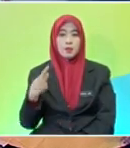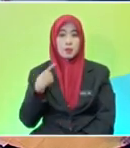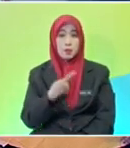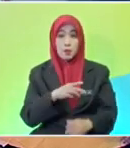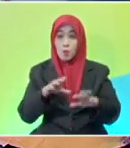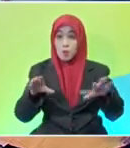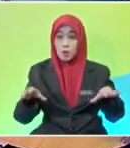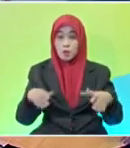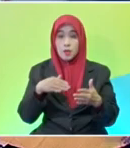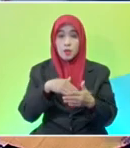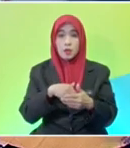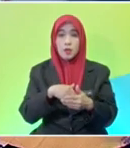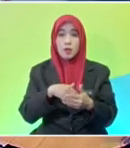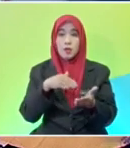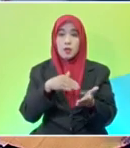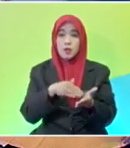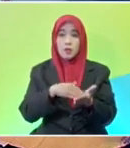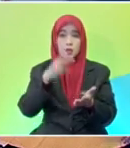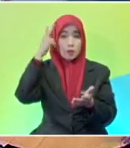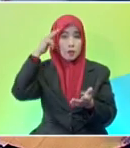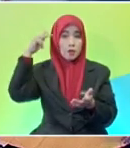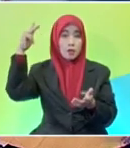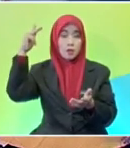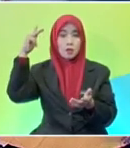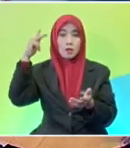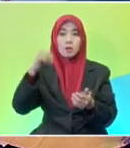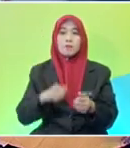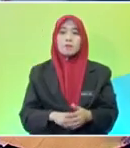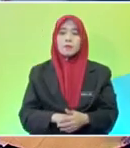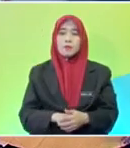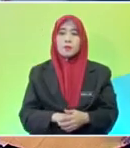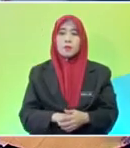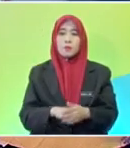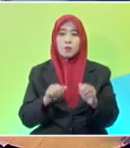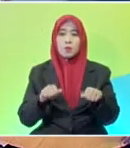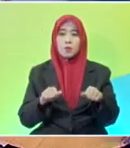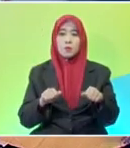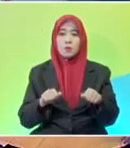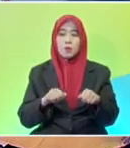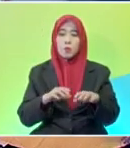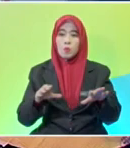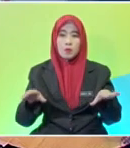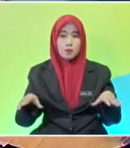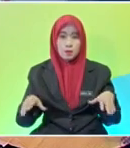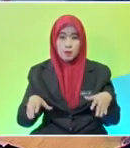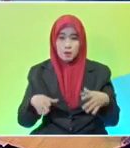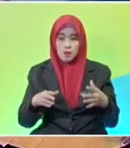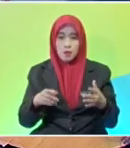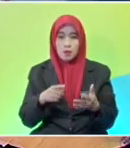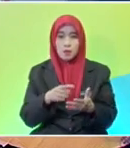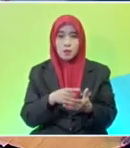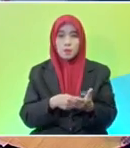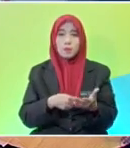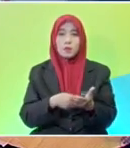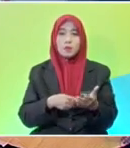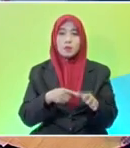more creative. Mm-hmm. You just make it like a, you can show. Maybe it's like this. So like this, you must